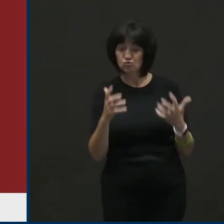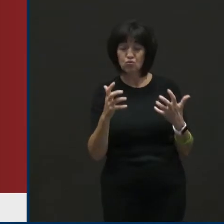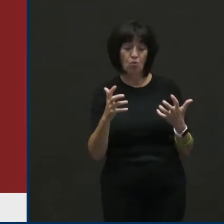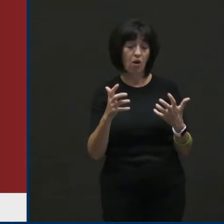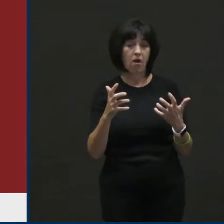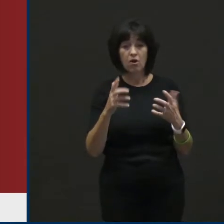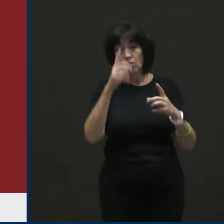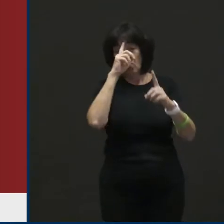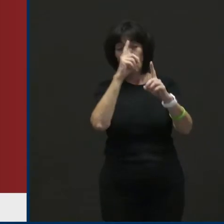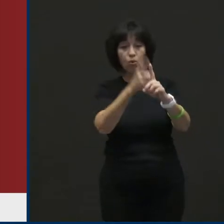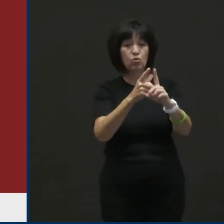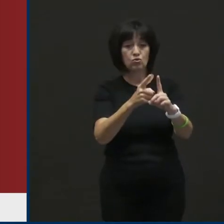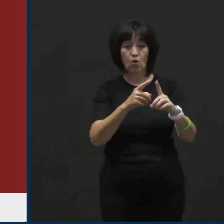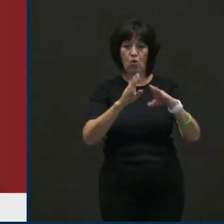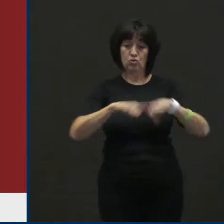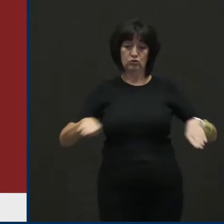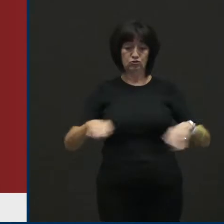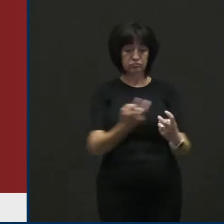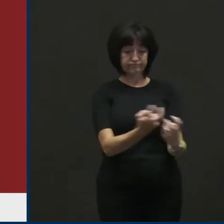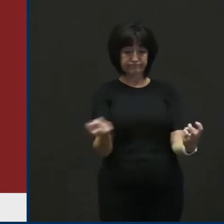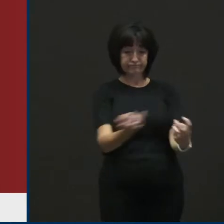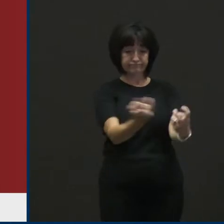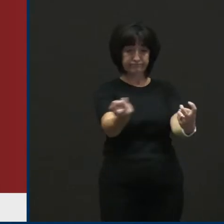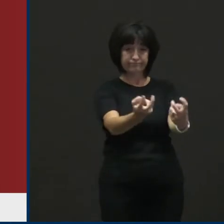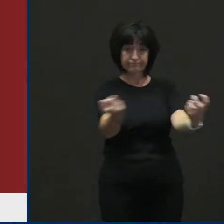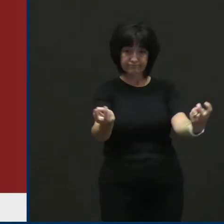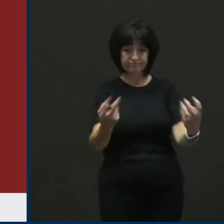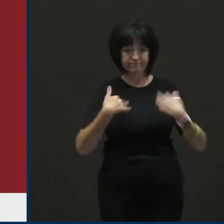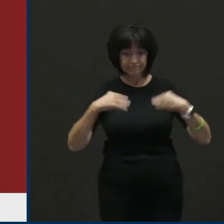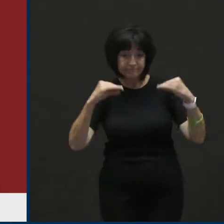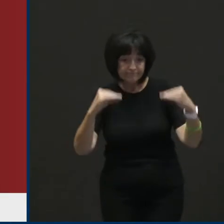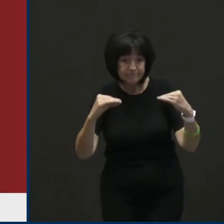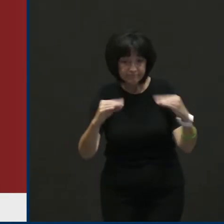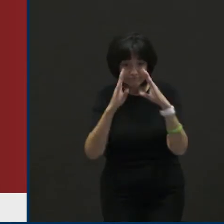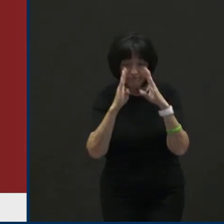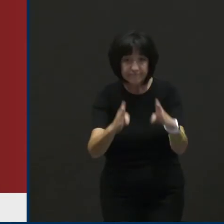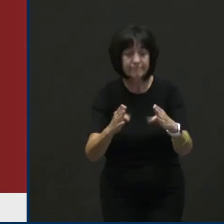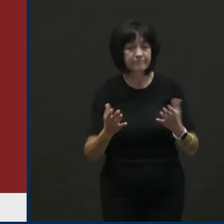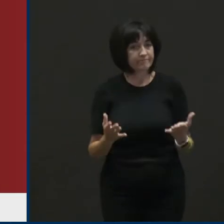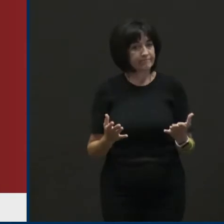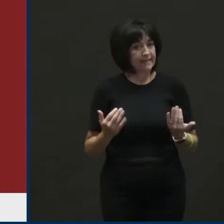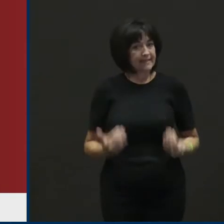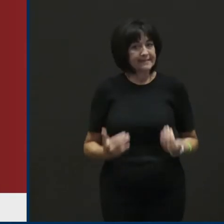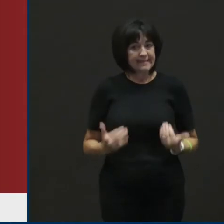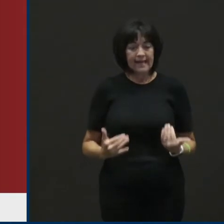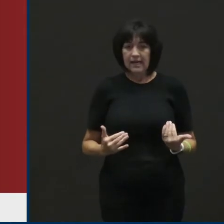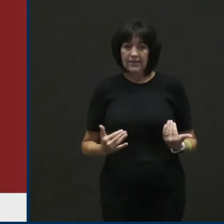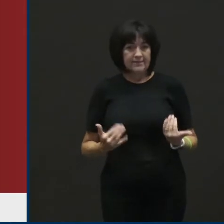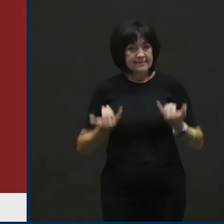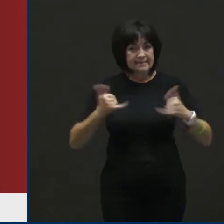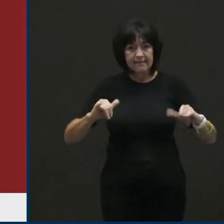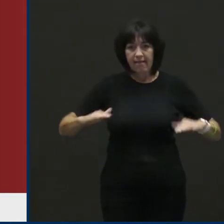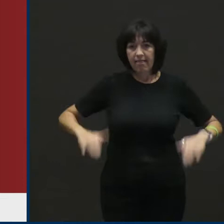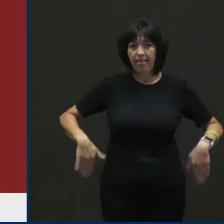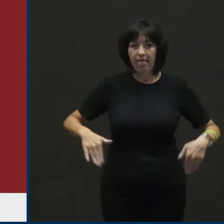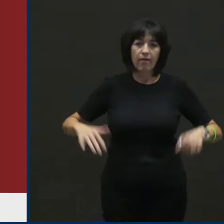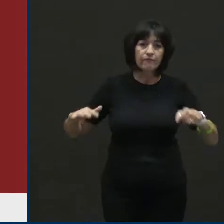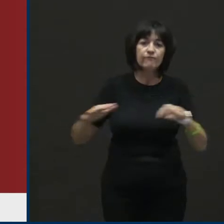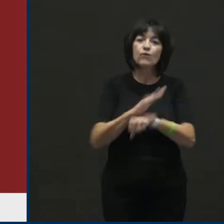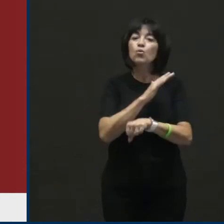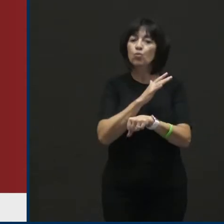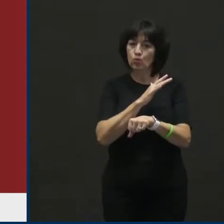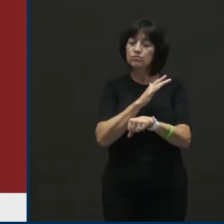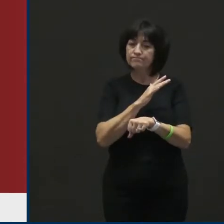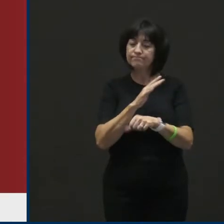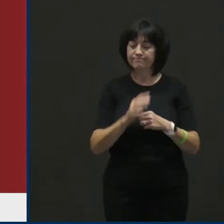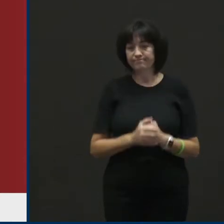for them to learn, and we're going to continue to lean into getting there. And when you think about it, there are some simple